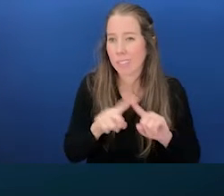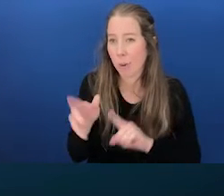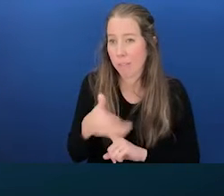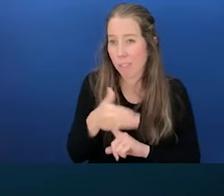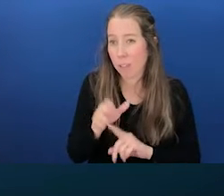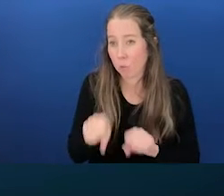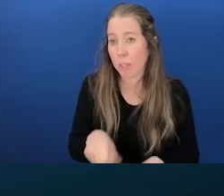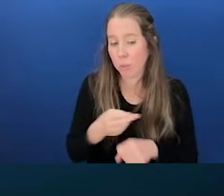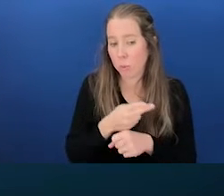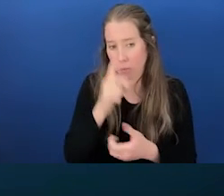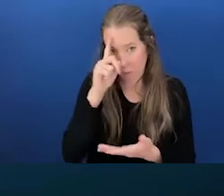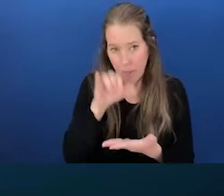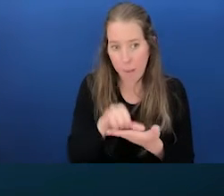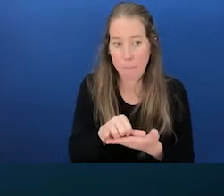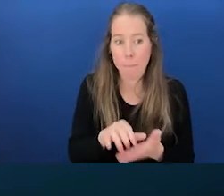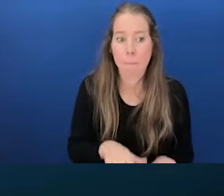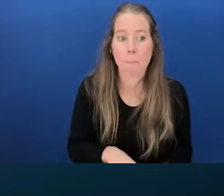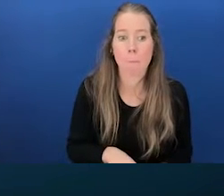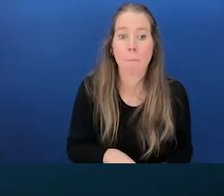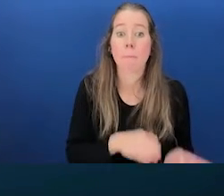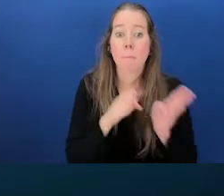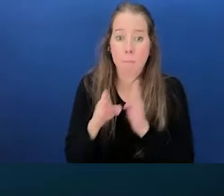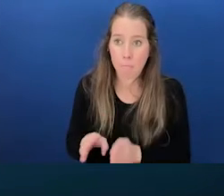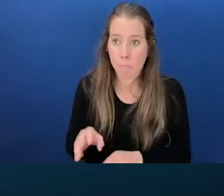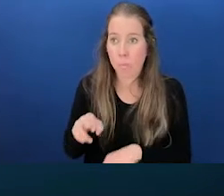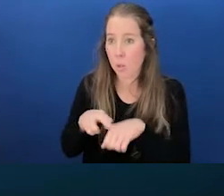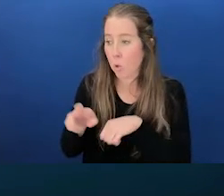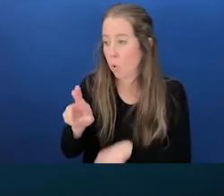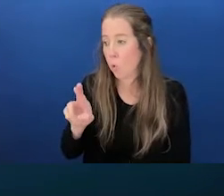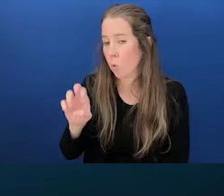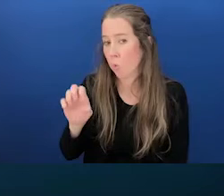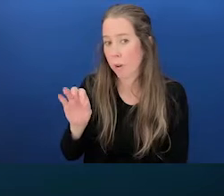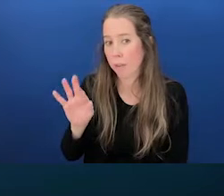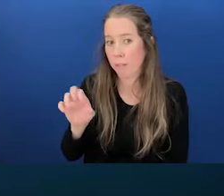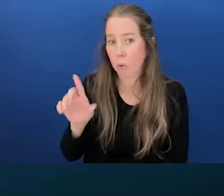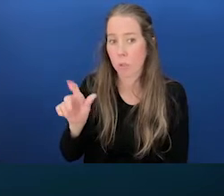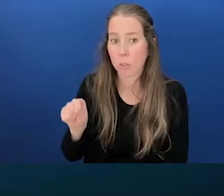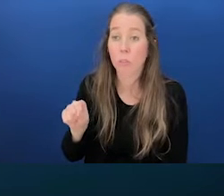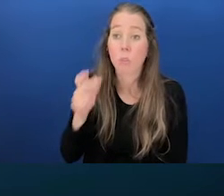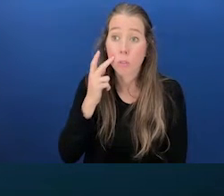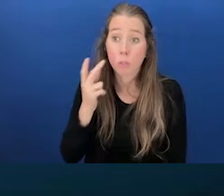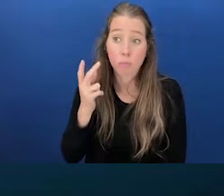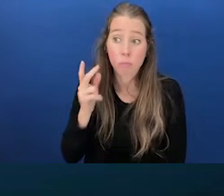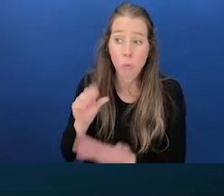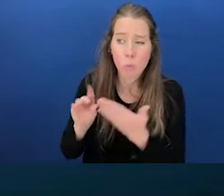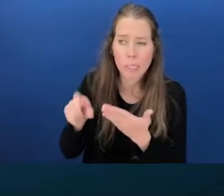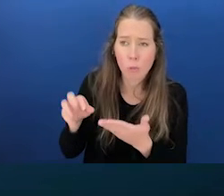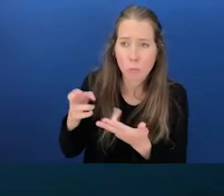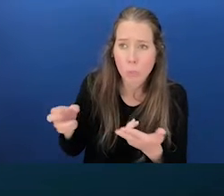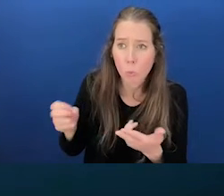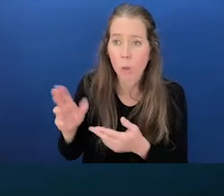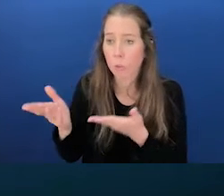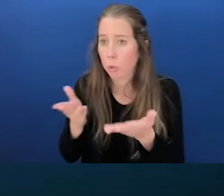you can utilize for that. There are referrals as well. So you can, if you see a student that needs resources or services